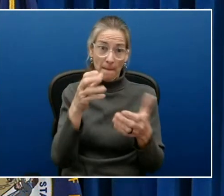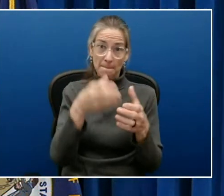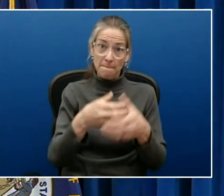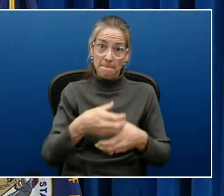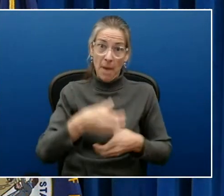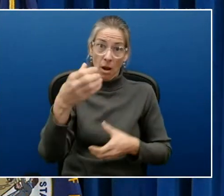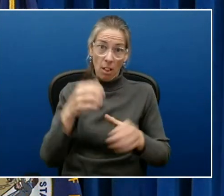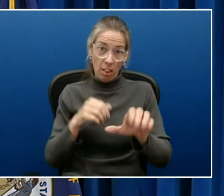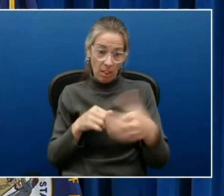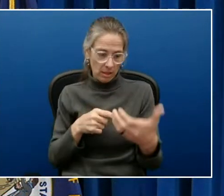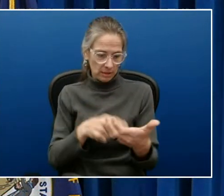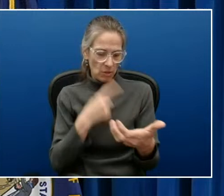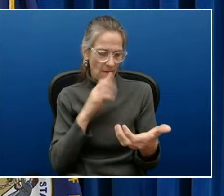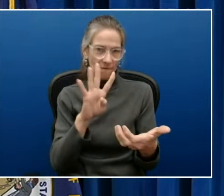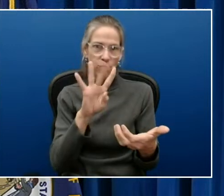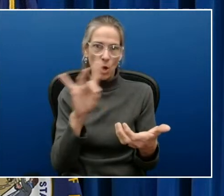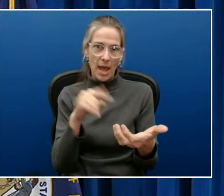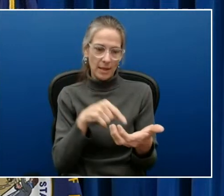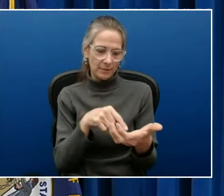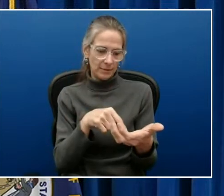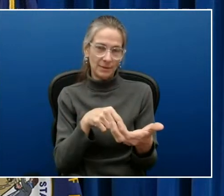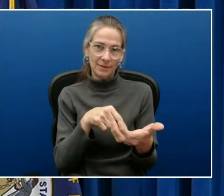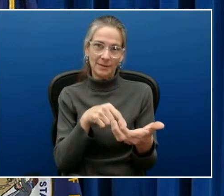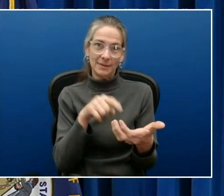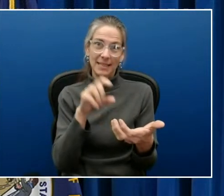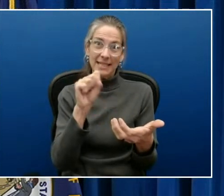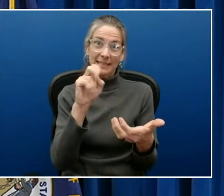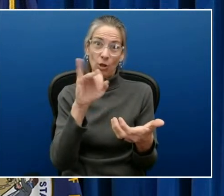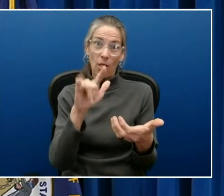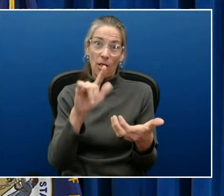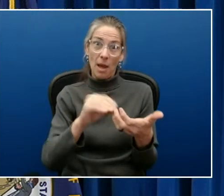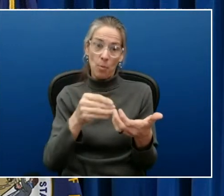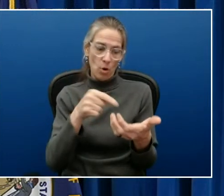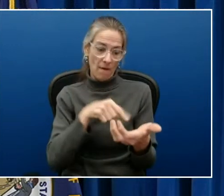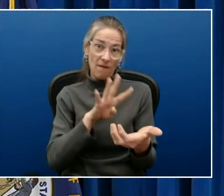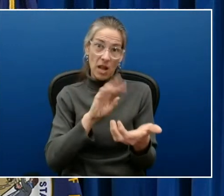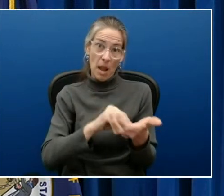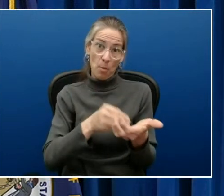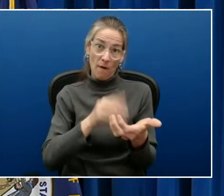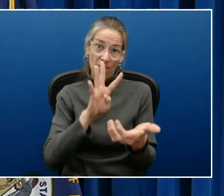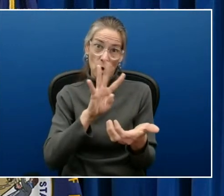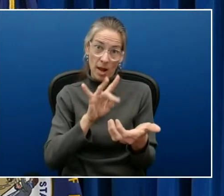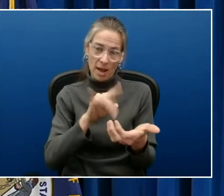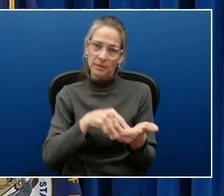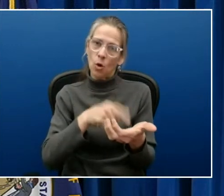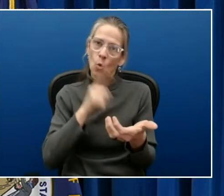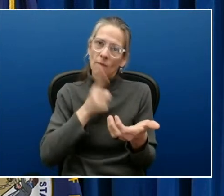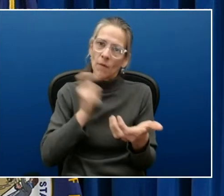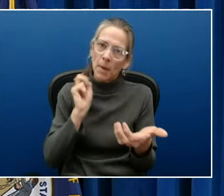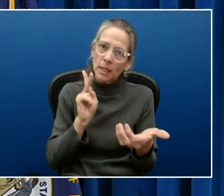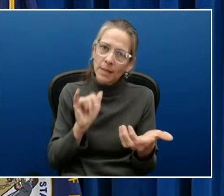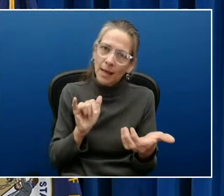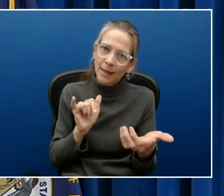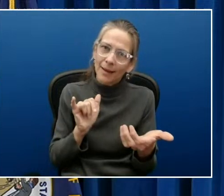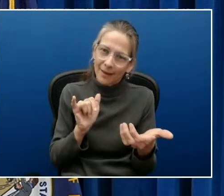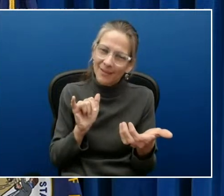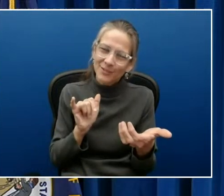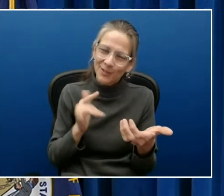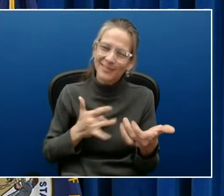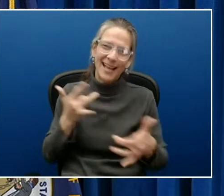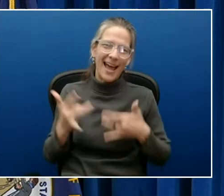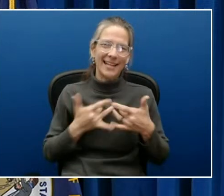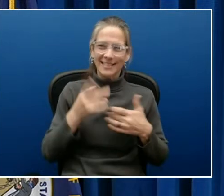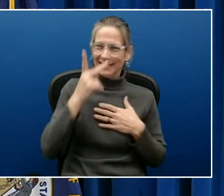the back as the start of that serial number, it means it was made right here in Kentucky, and it's pretty exciting to see Kentucky-made products on the